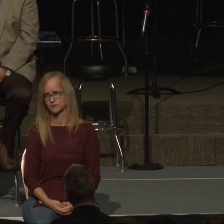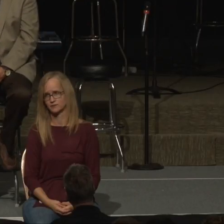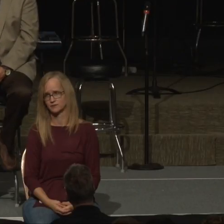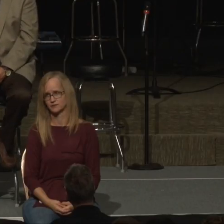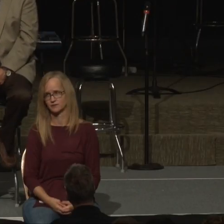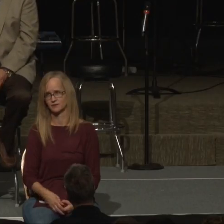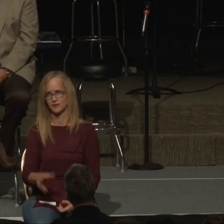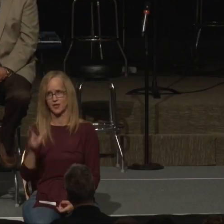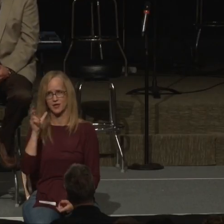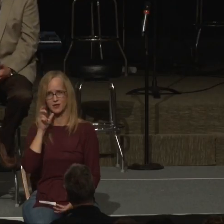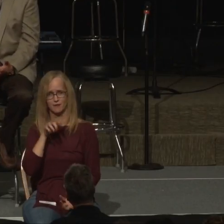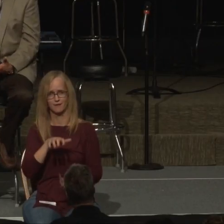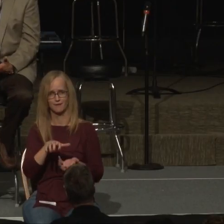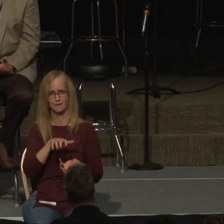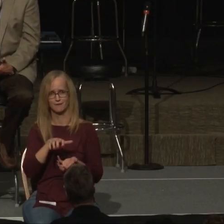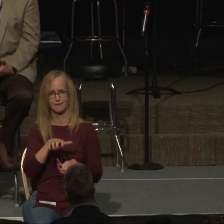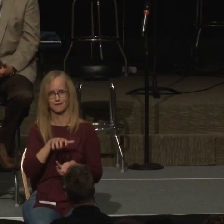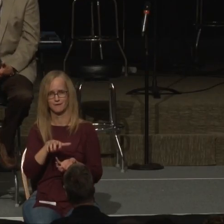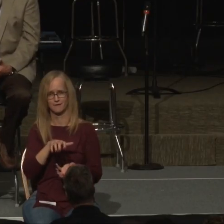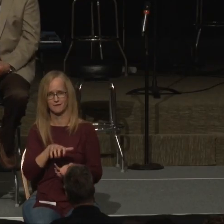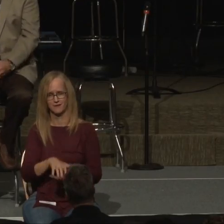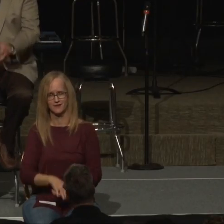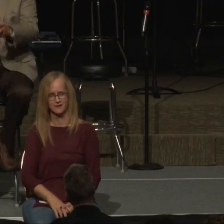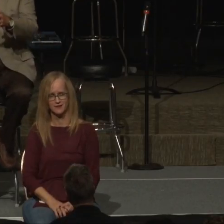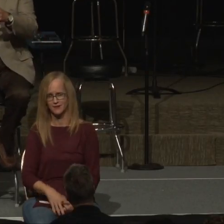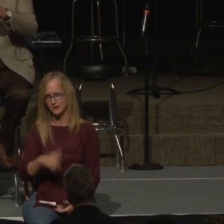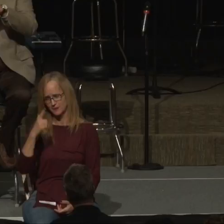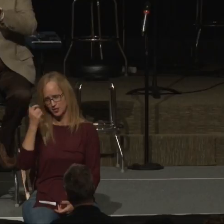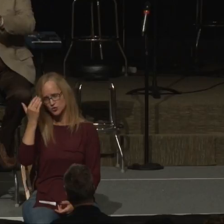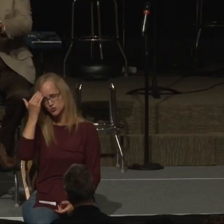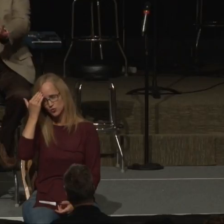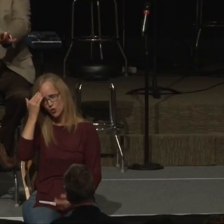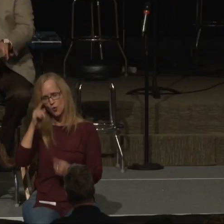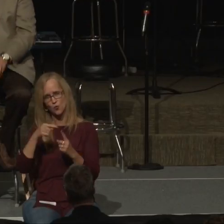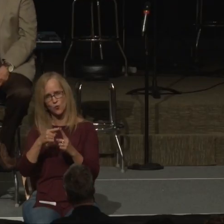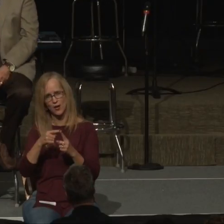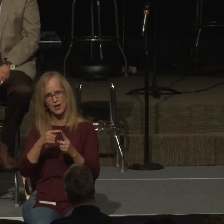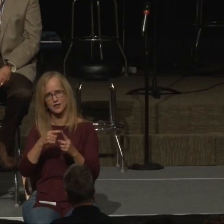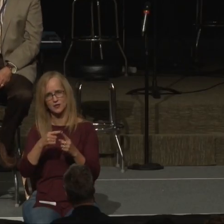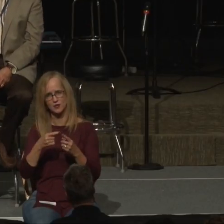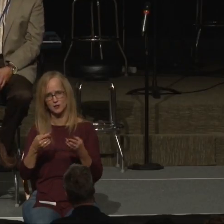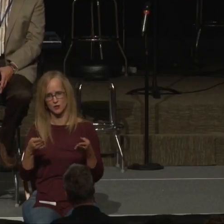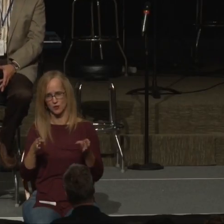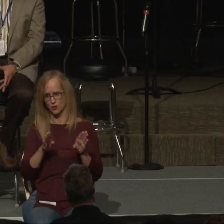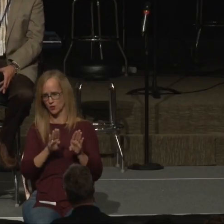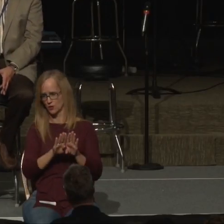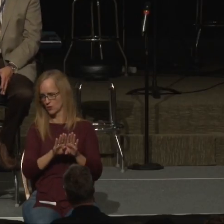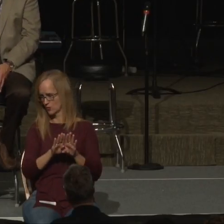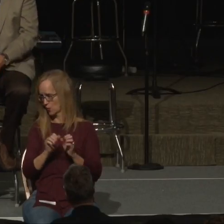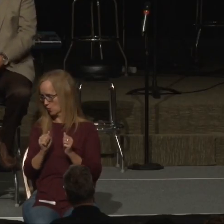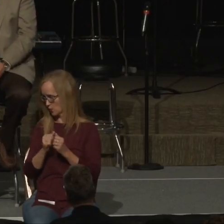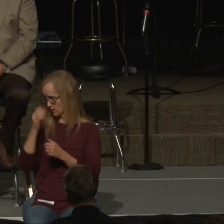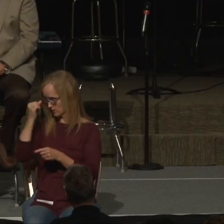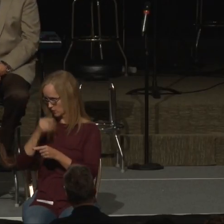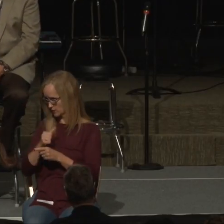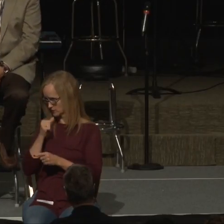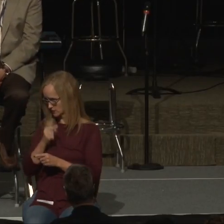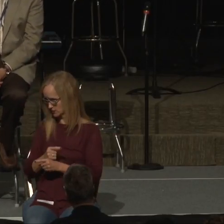I hear a couple of snickers. Because you know, when you get behind closed doors with the brethren and the